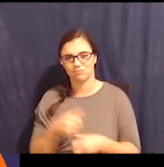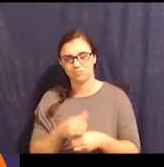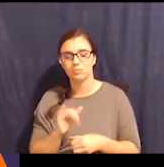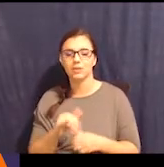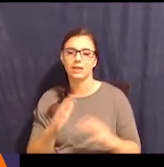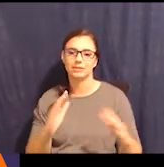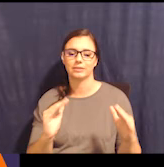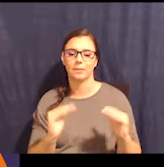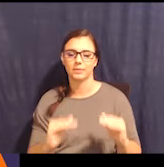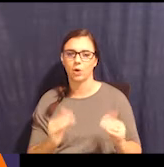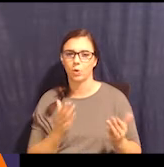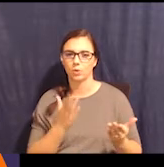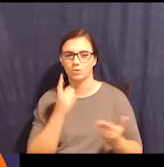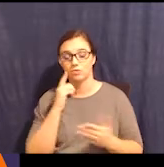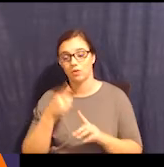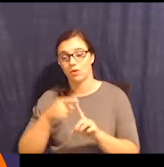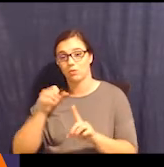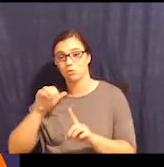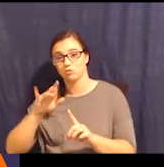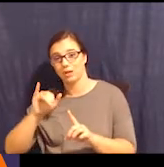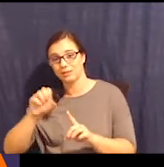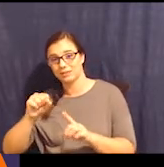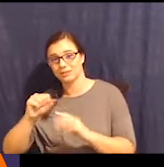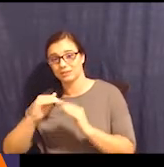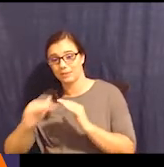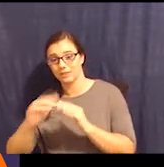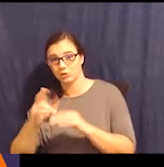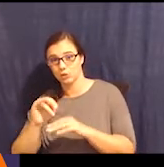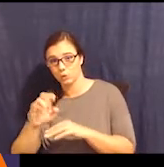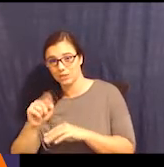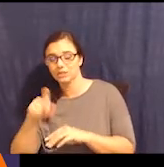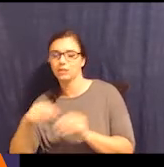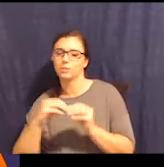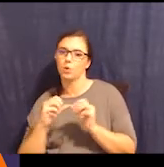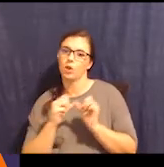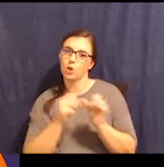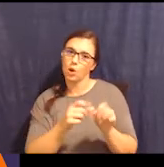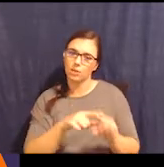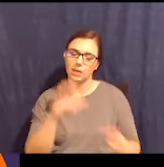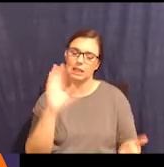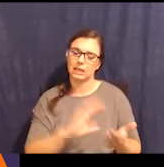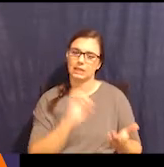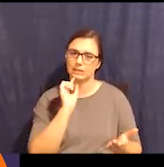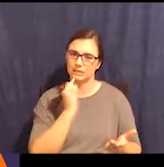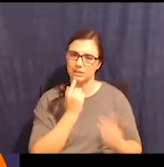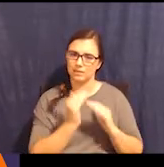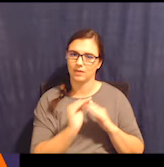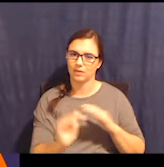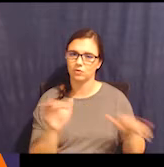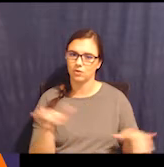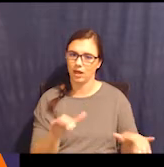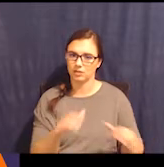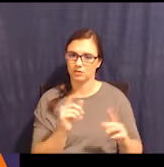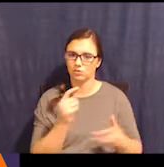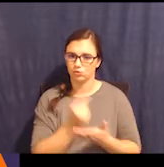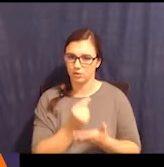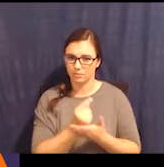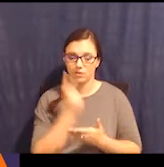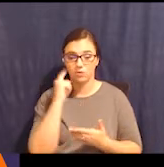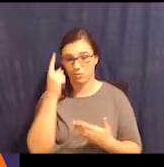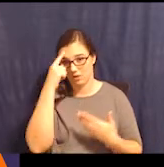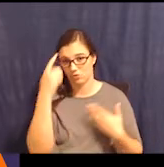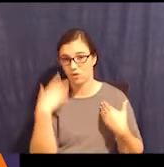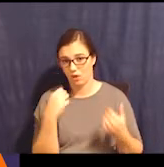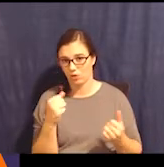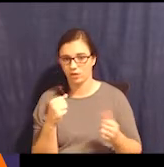a longer but less intensive level of active treatment for mental health conditions. SRTs provide